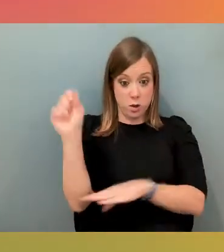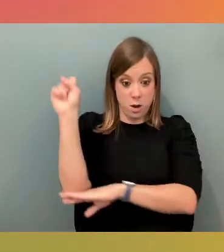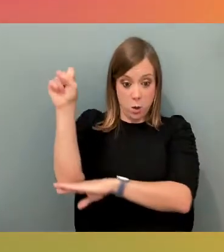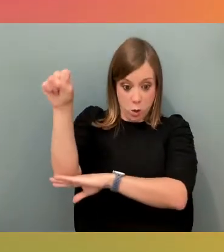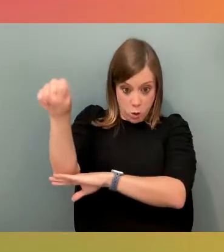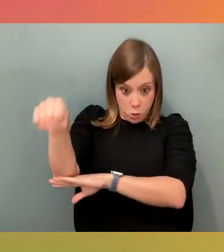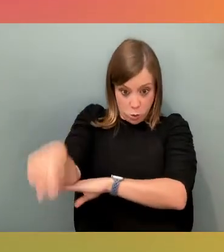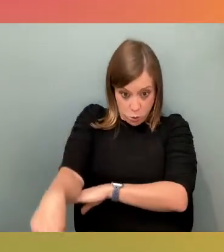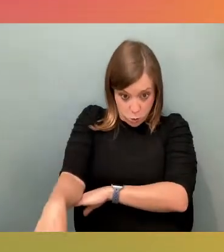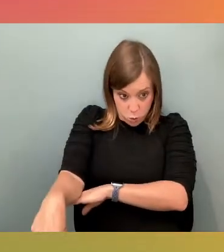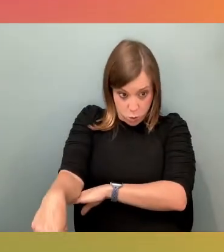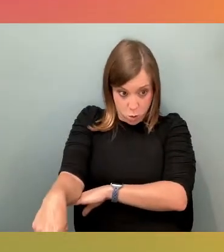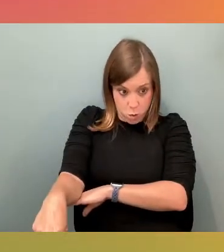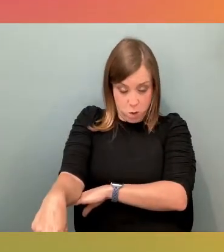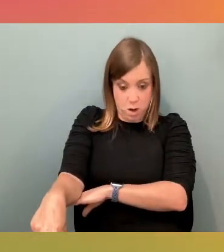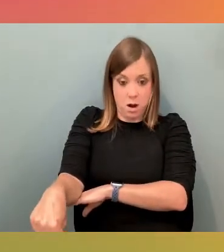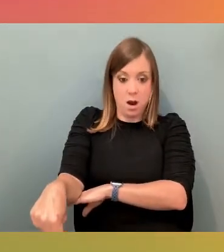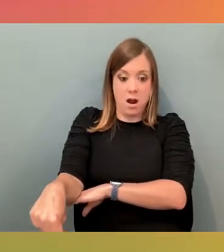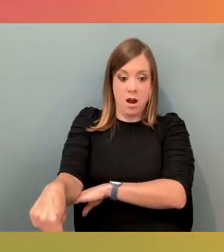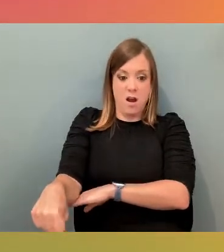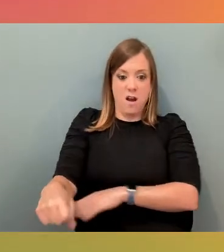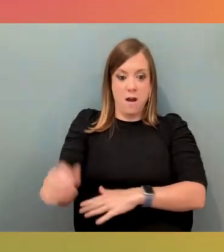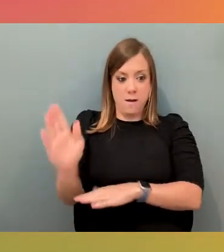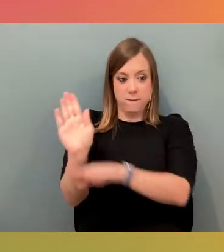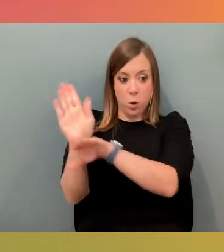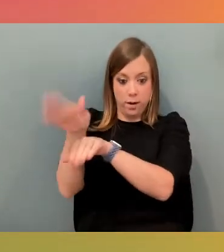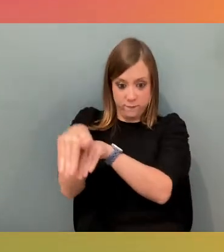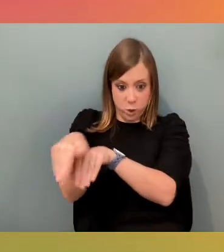Uttanasana, your forward fold. Remember, the knees can be bent.